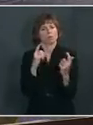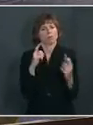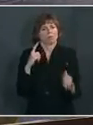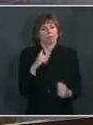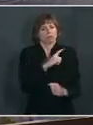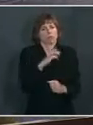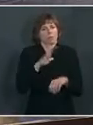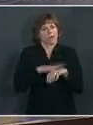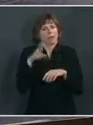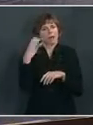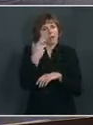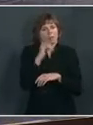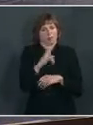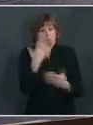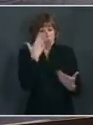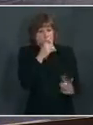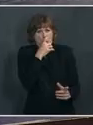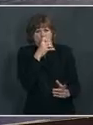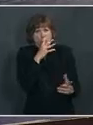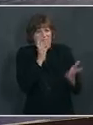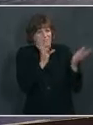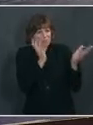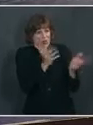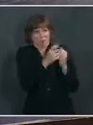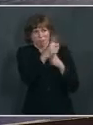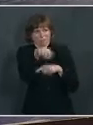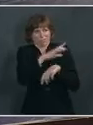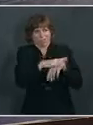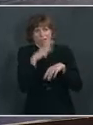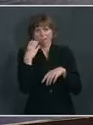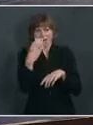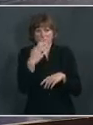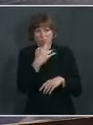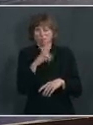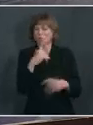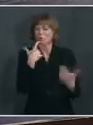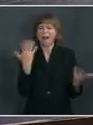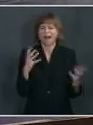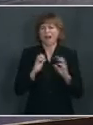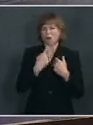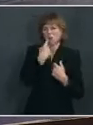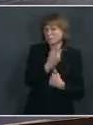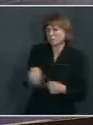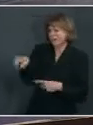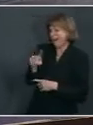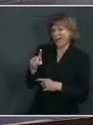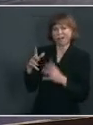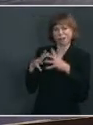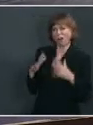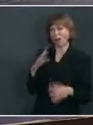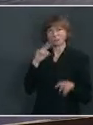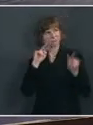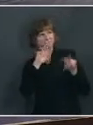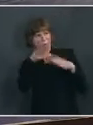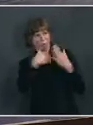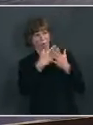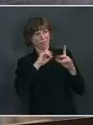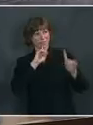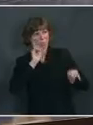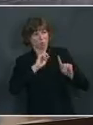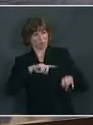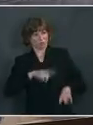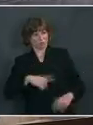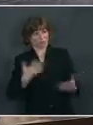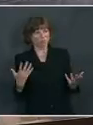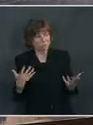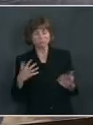talking to on Capitol Hill. So what do you say to Americans who are watching all of these executive orders? And does the White House think that